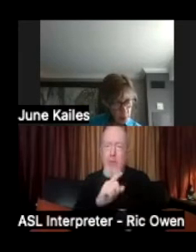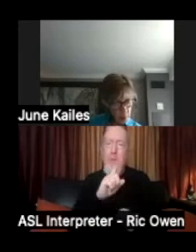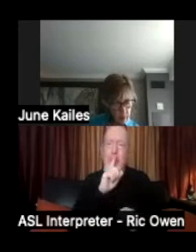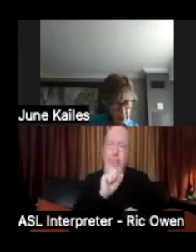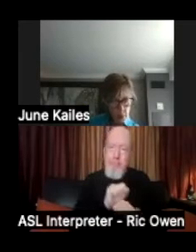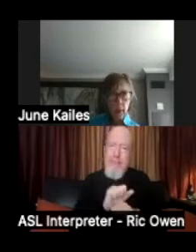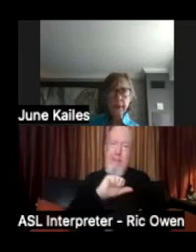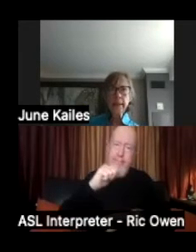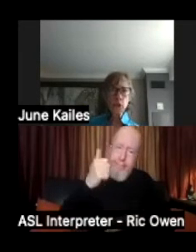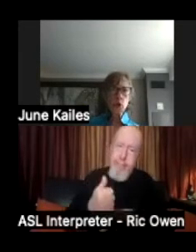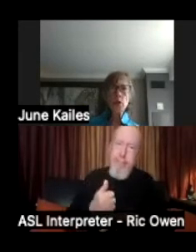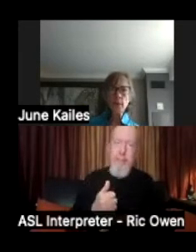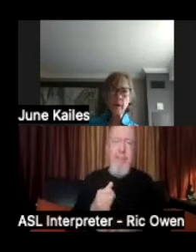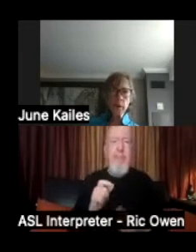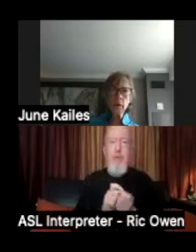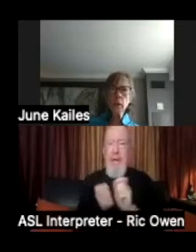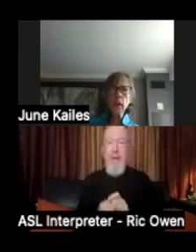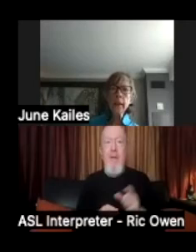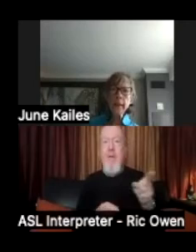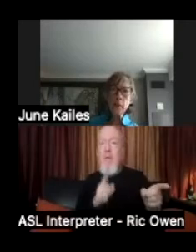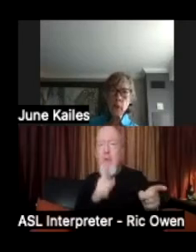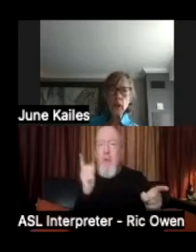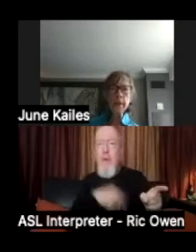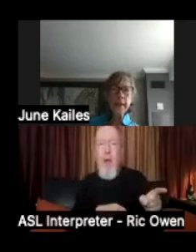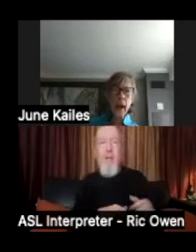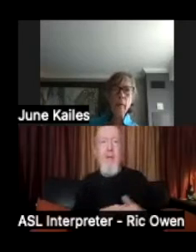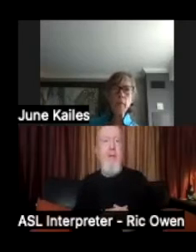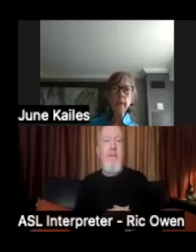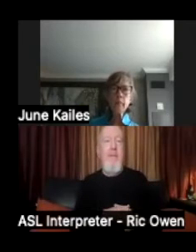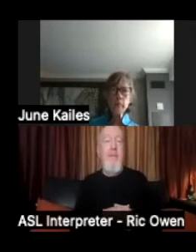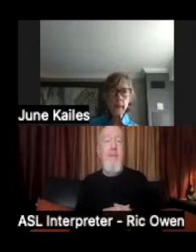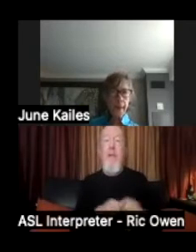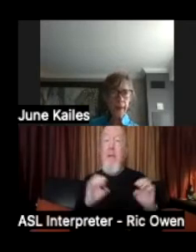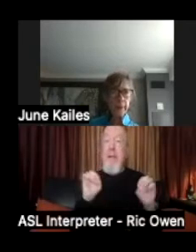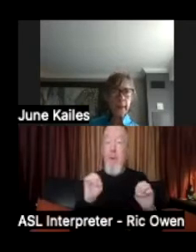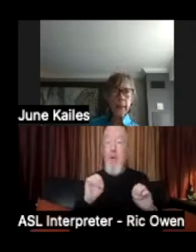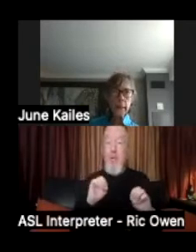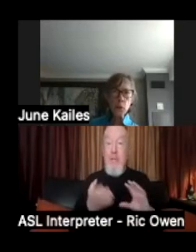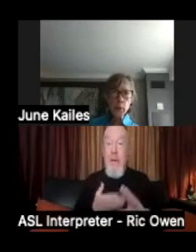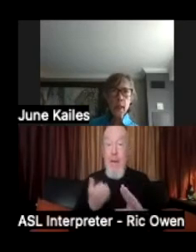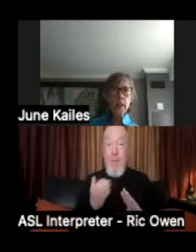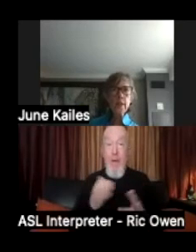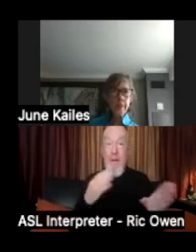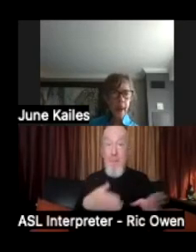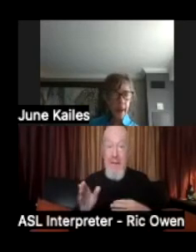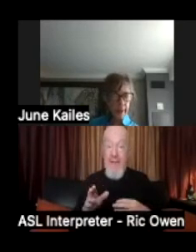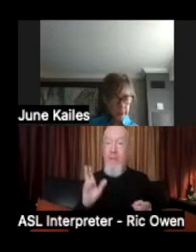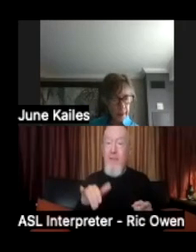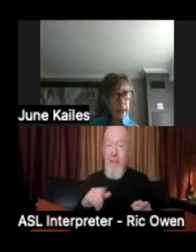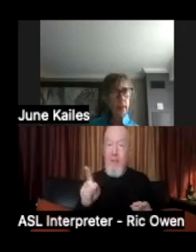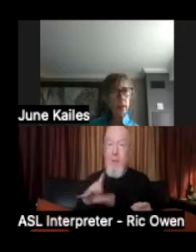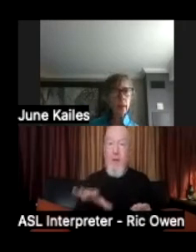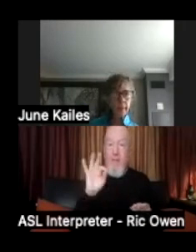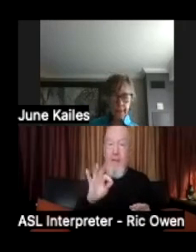So what about this one? Is it true or false? The emergency operating plan is where you find